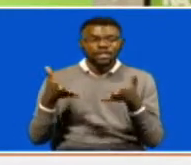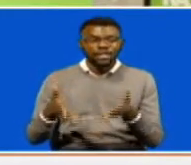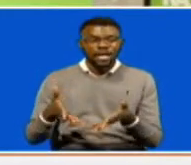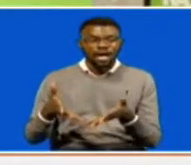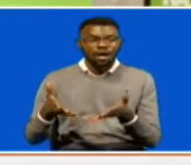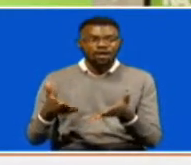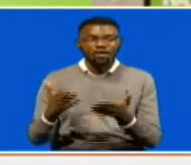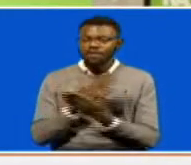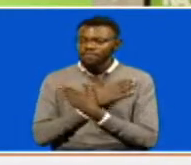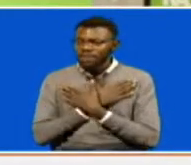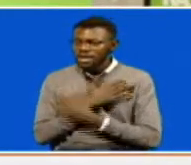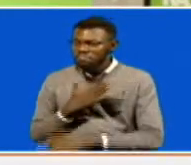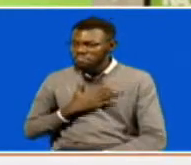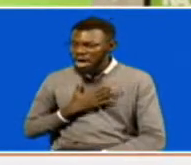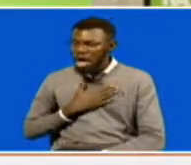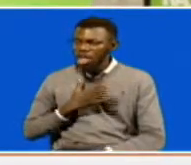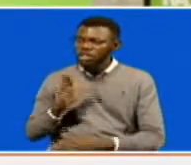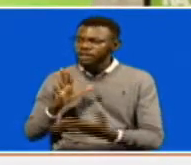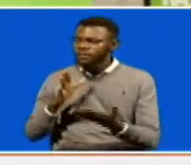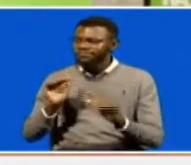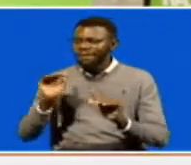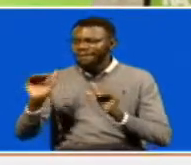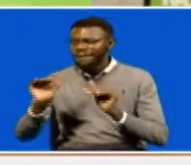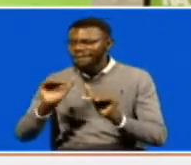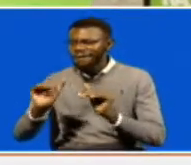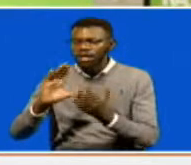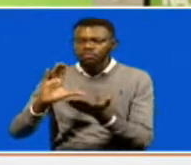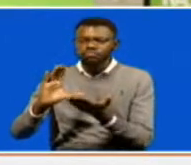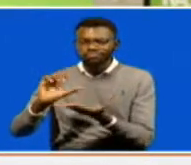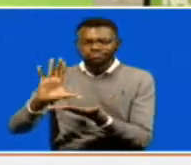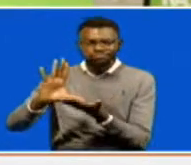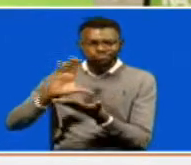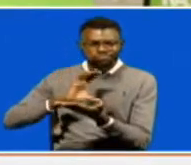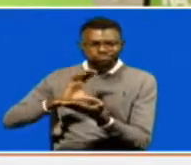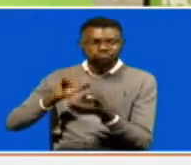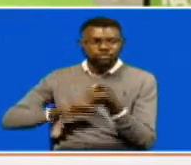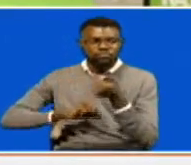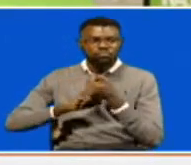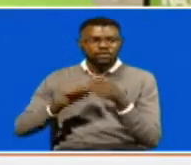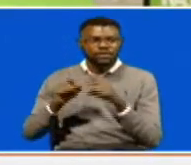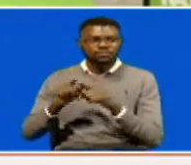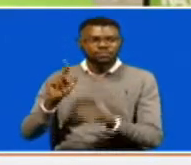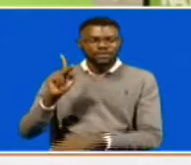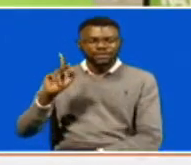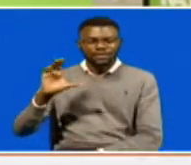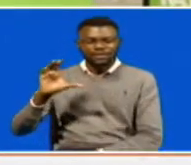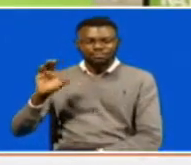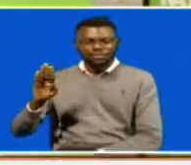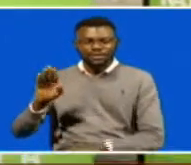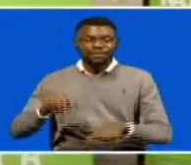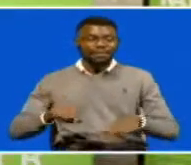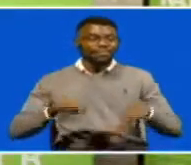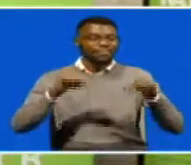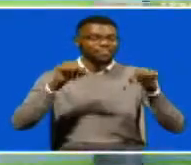my friends and also my employer KCB.